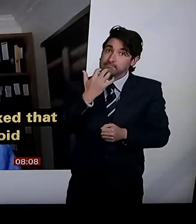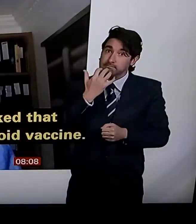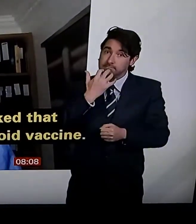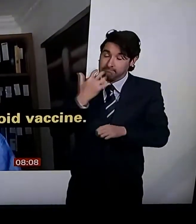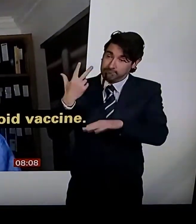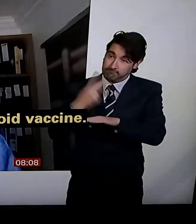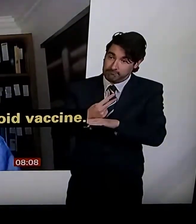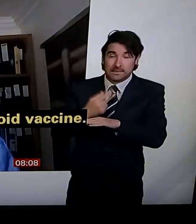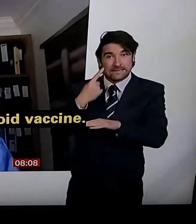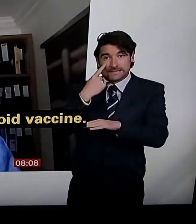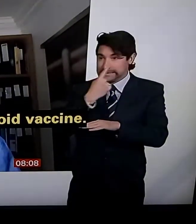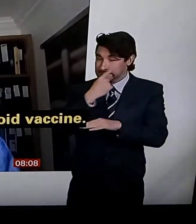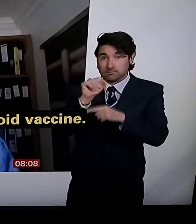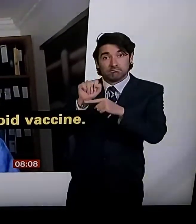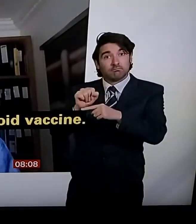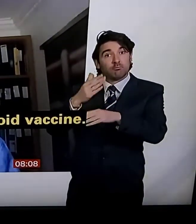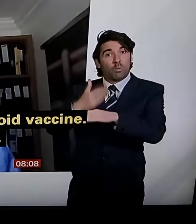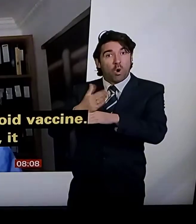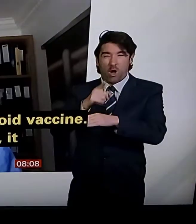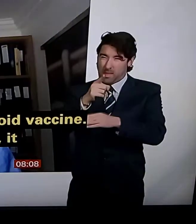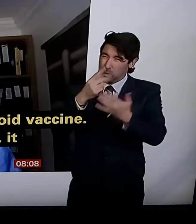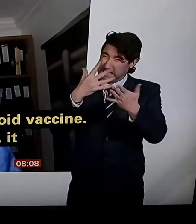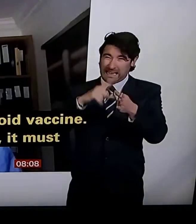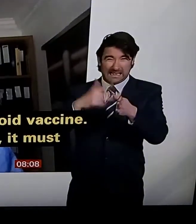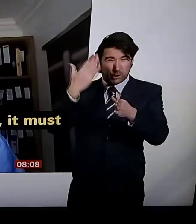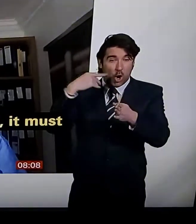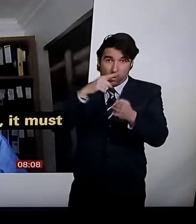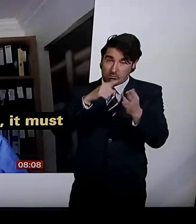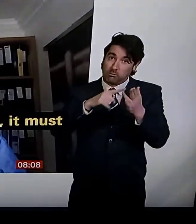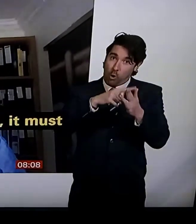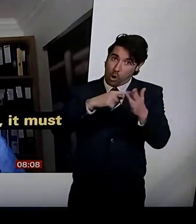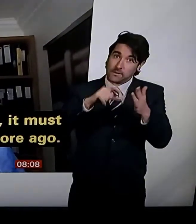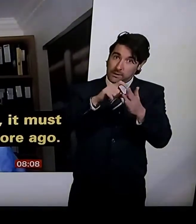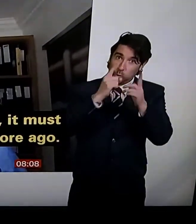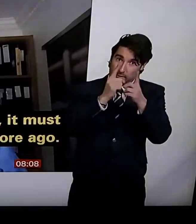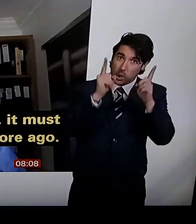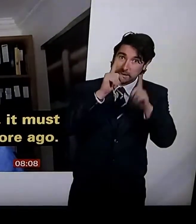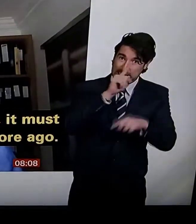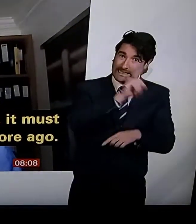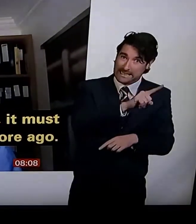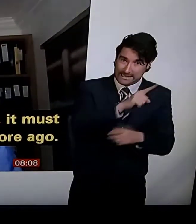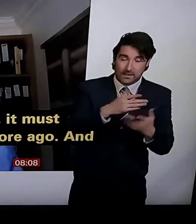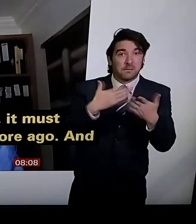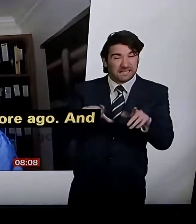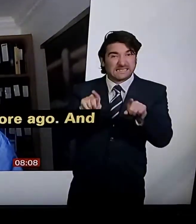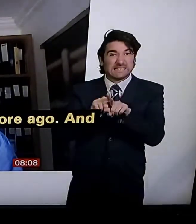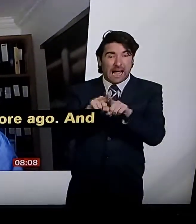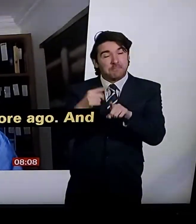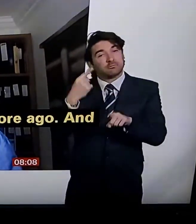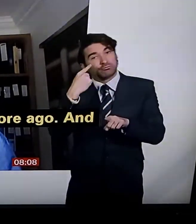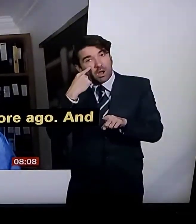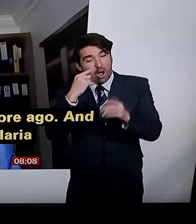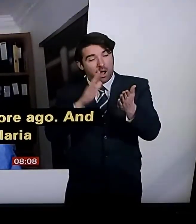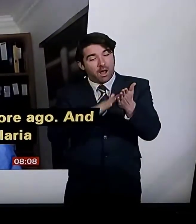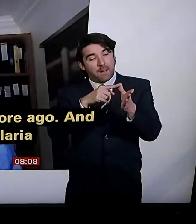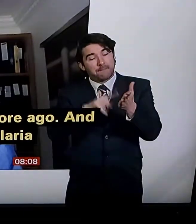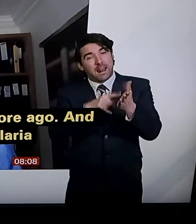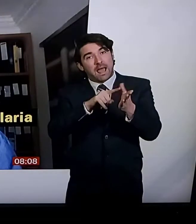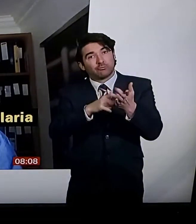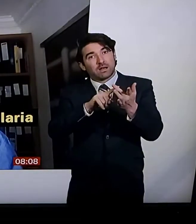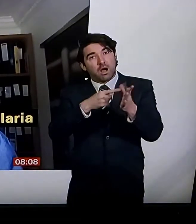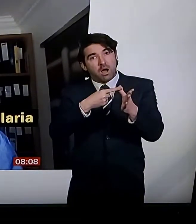degrees in the southeast corner. North of our rain band, cold fronts, which will be across Northern England, North Wales by mid-afternoon, it will feel cooler